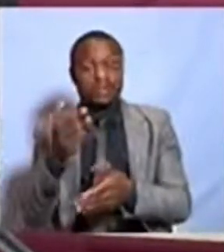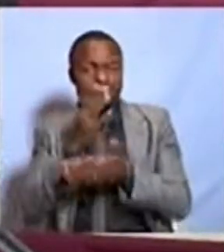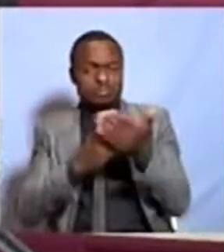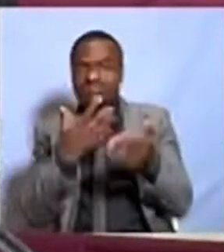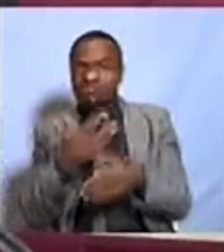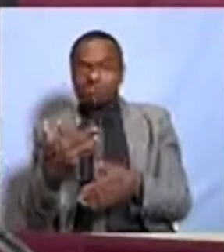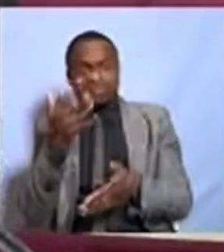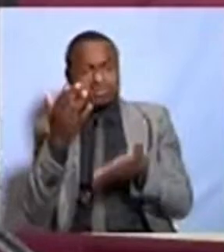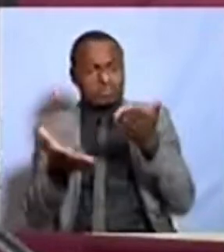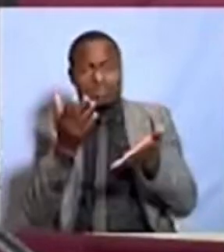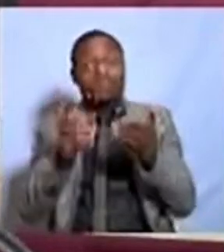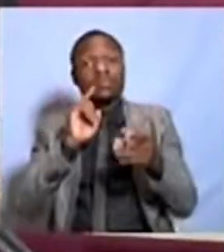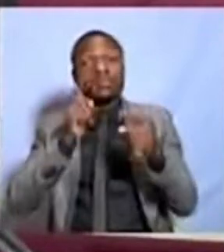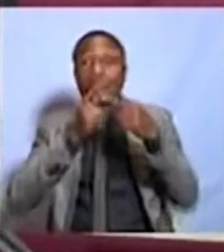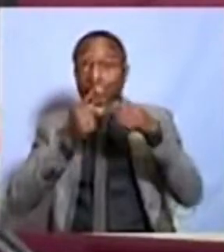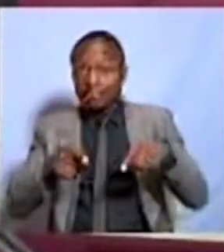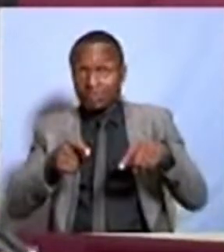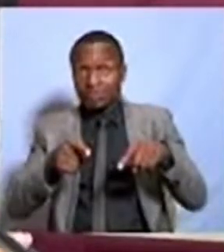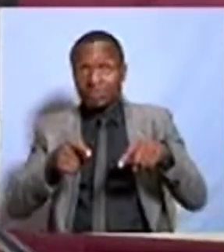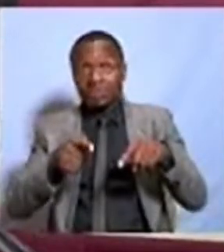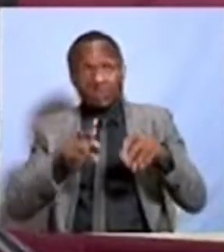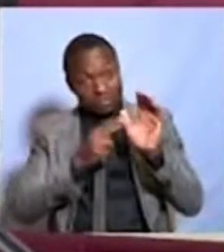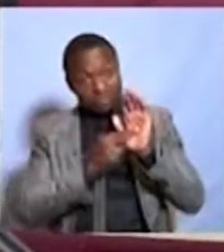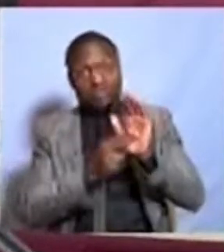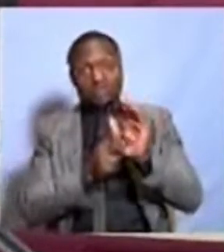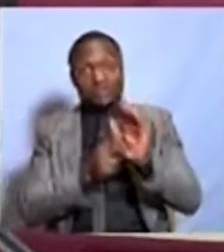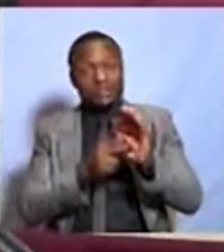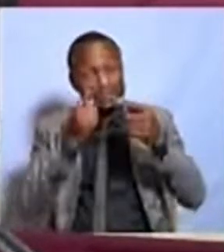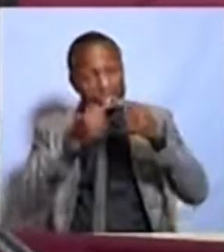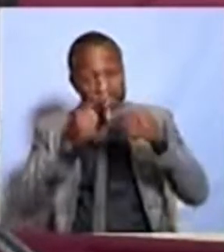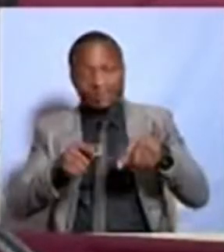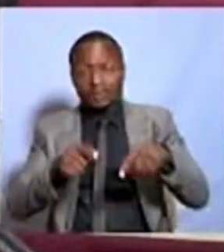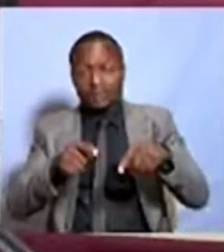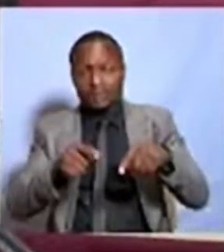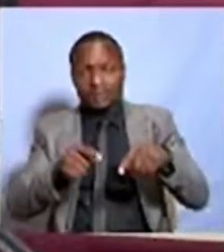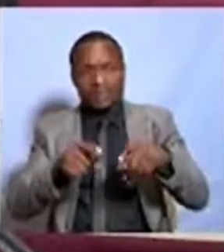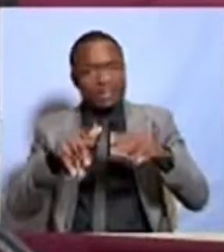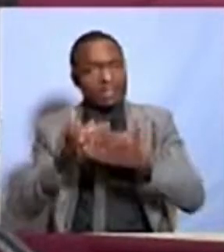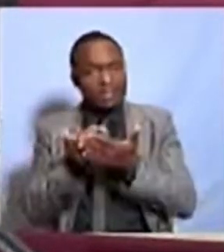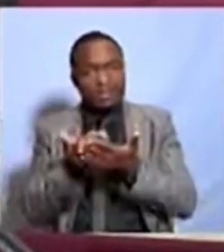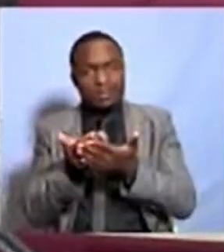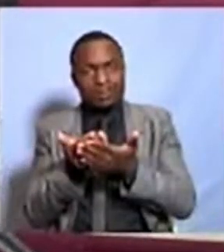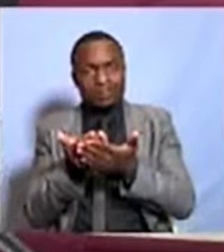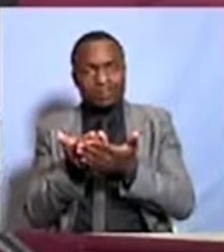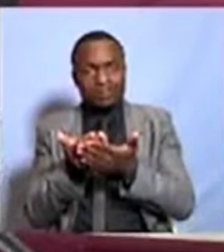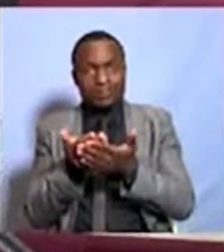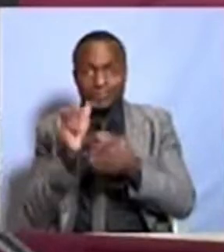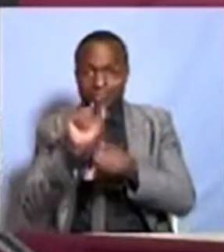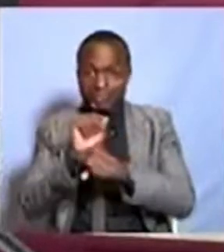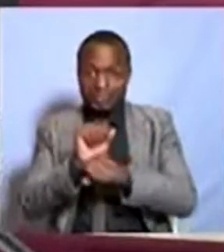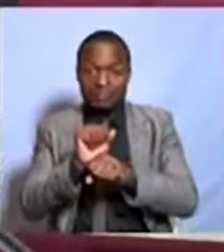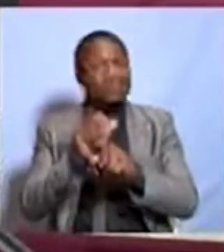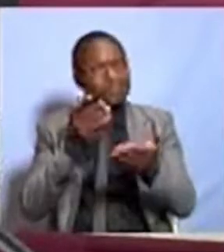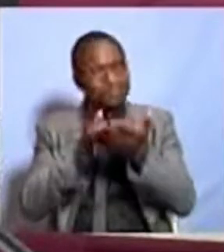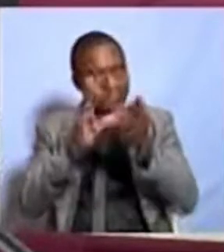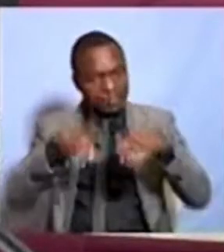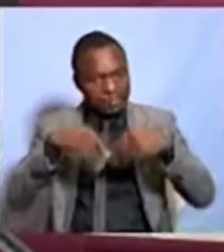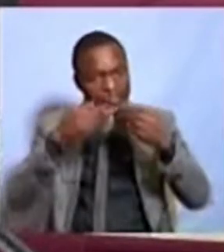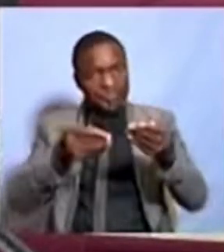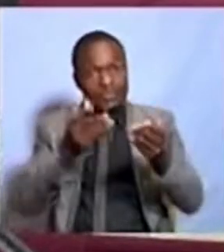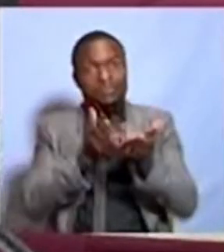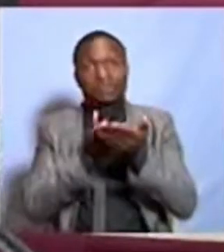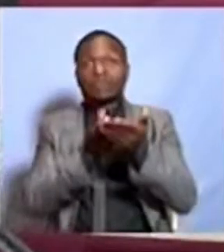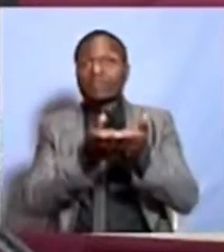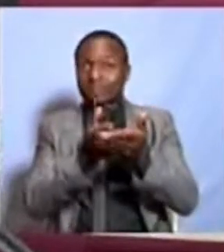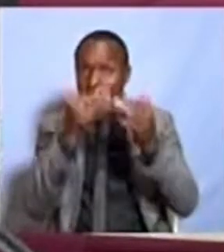something that just should be done to tick that they have done it? Or how is the uptake of these submissions that we are making here? So